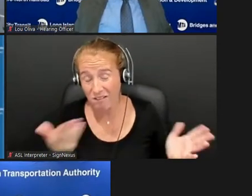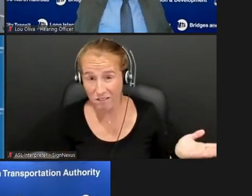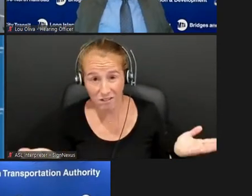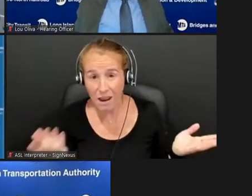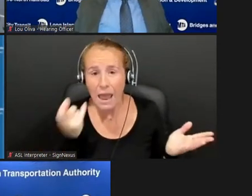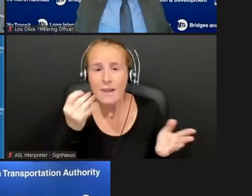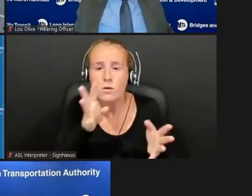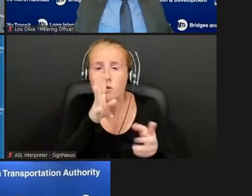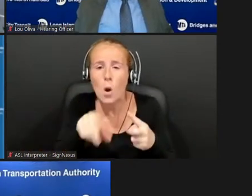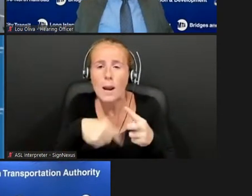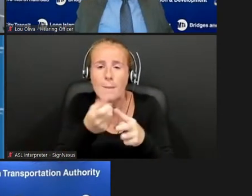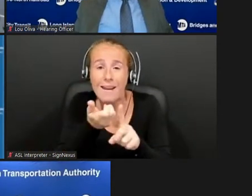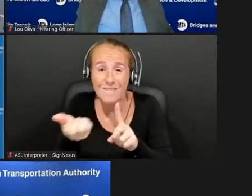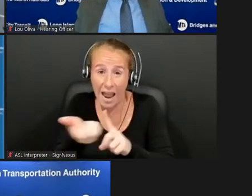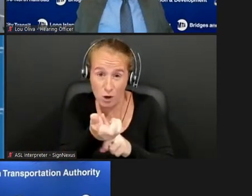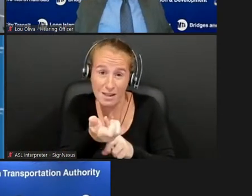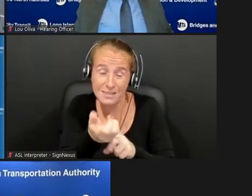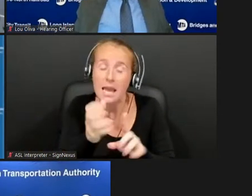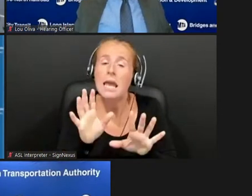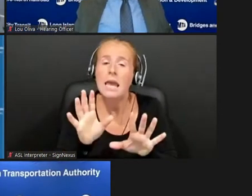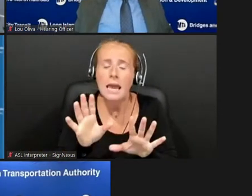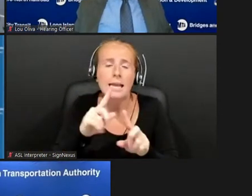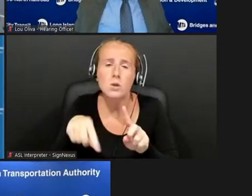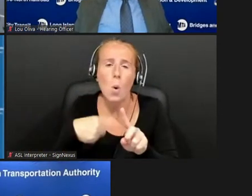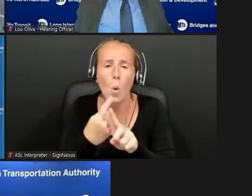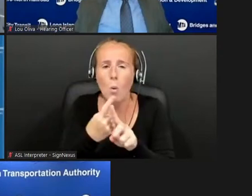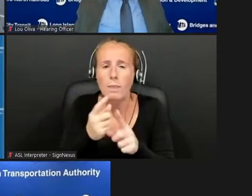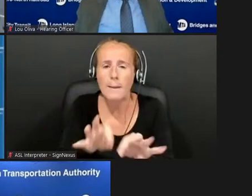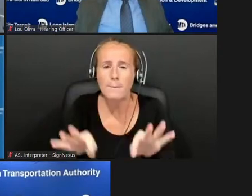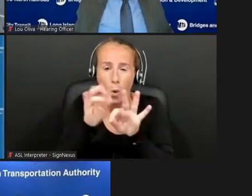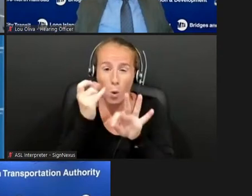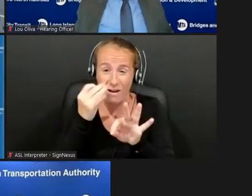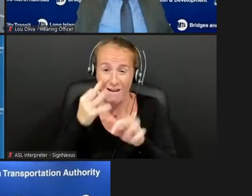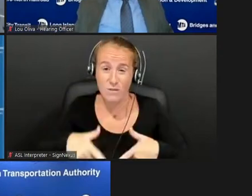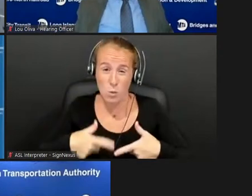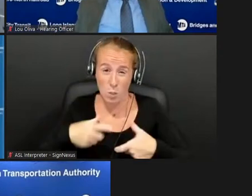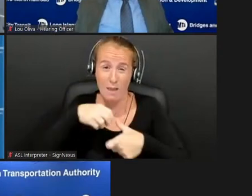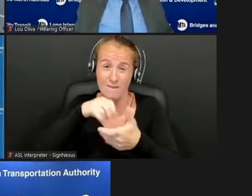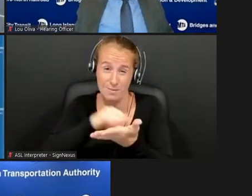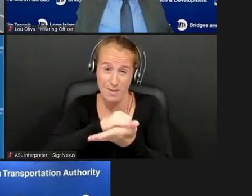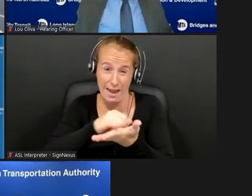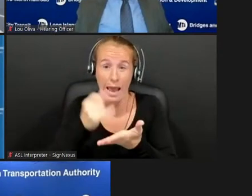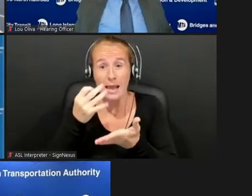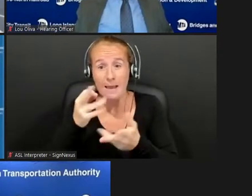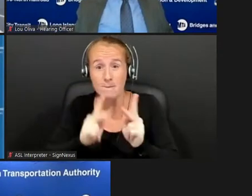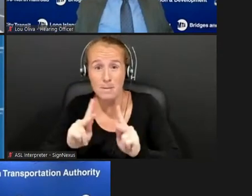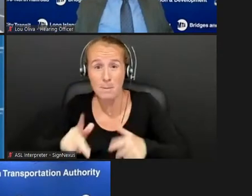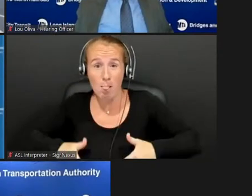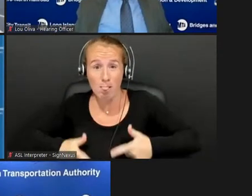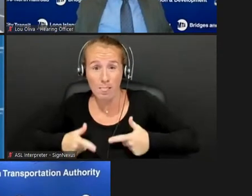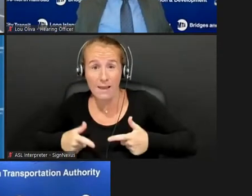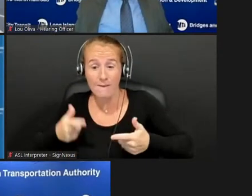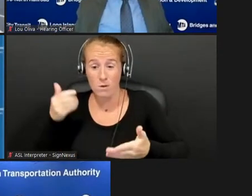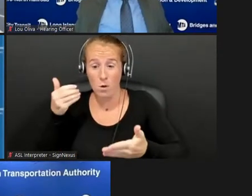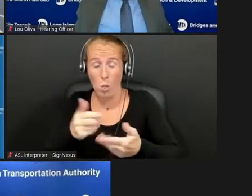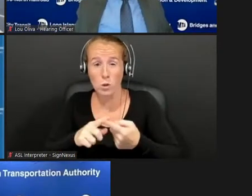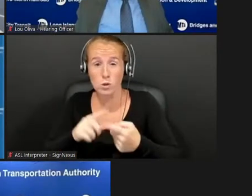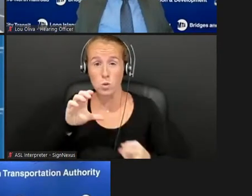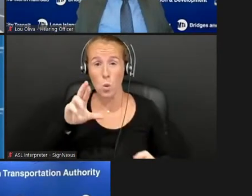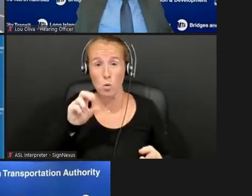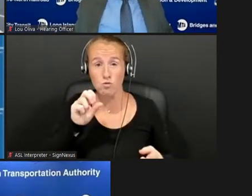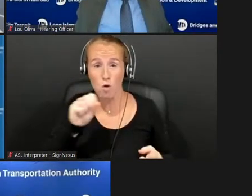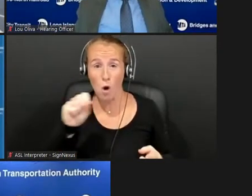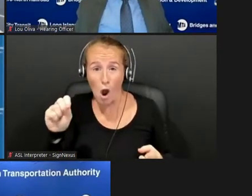important if it affects people in Manhattan because people living by the Cross Bronx Expressway are gonna have to deal with that with the